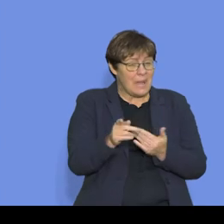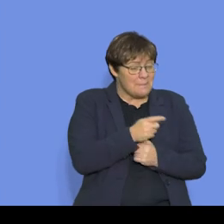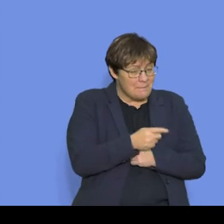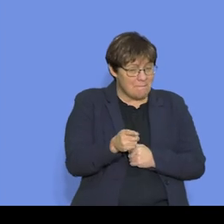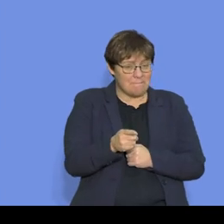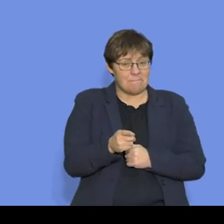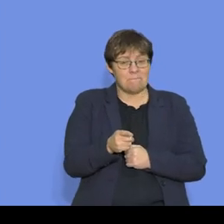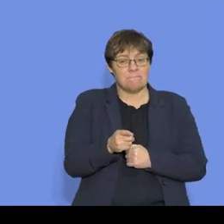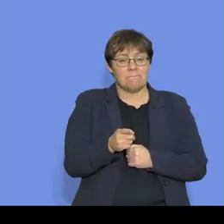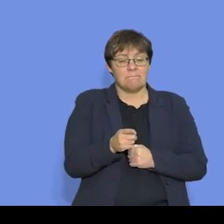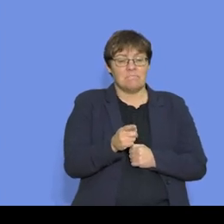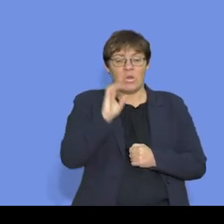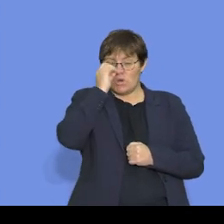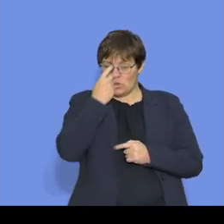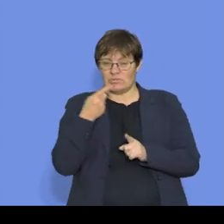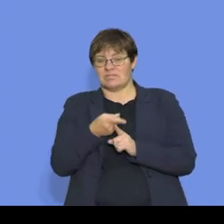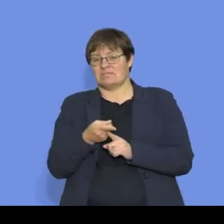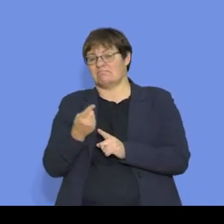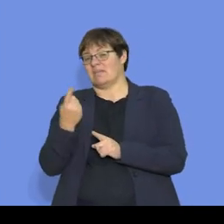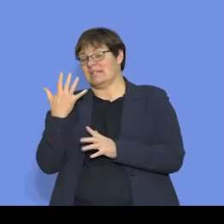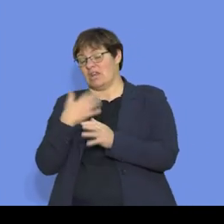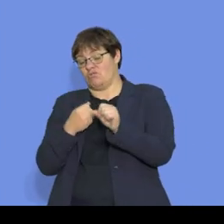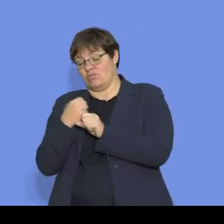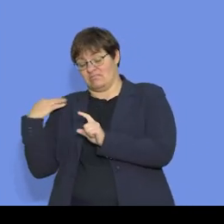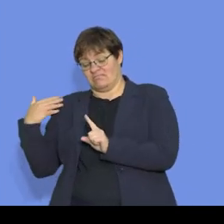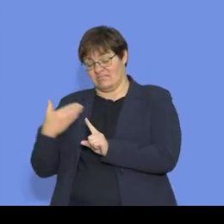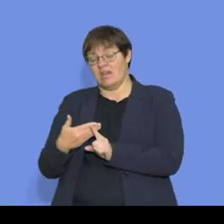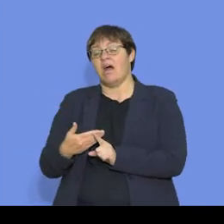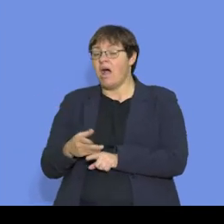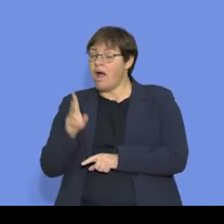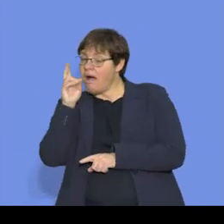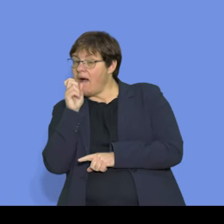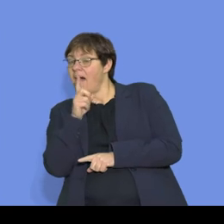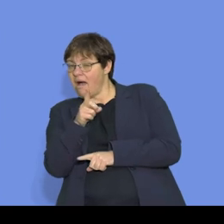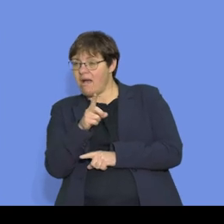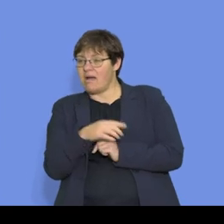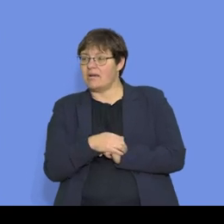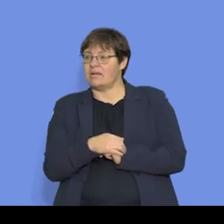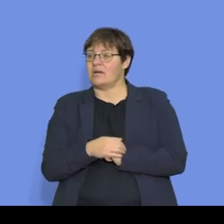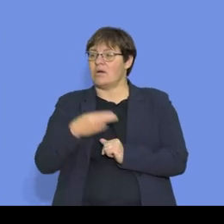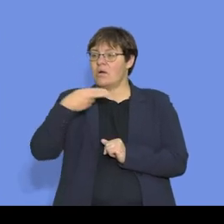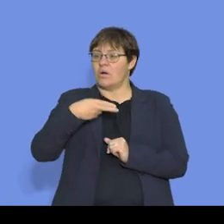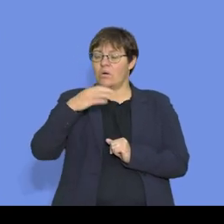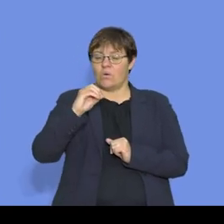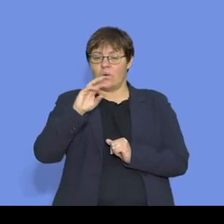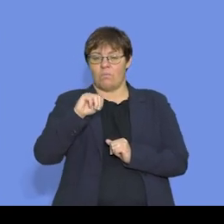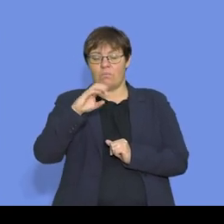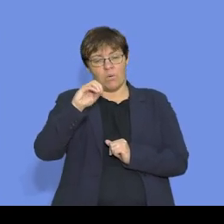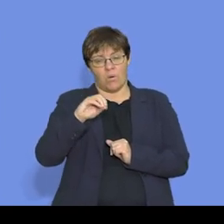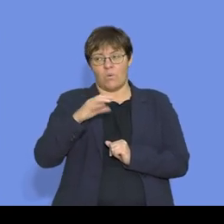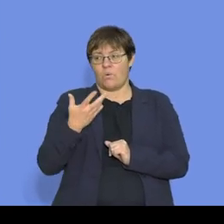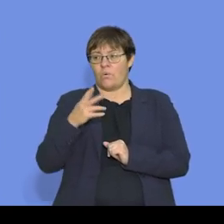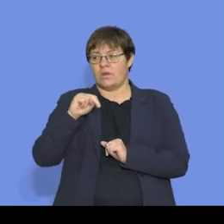of these have been in the news in the past 10 years. You might have heard Homo